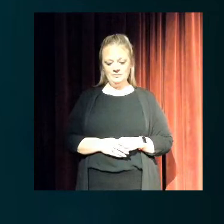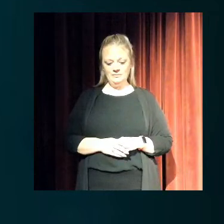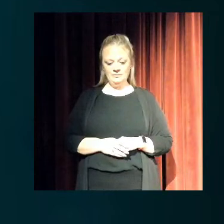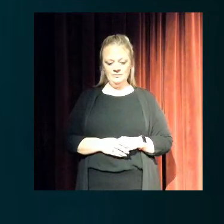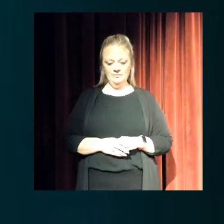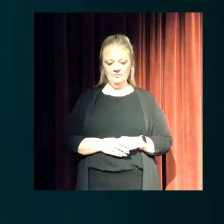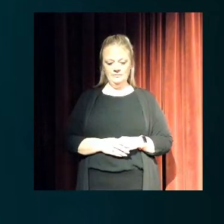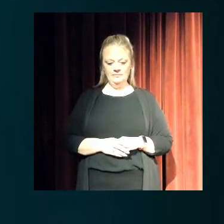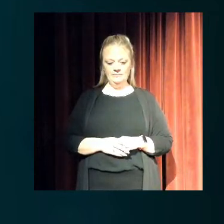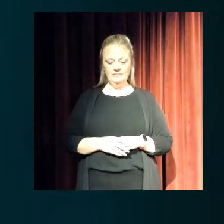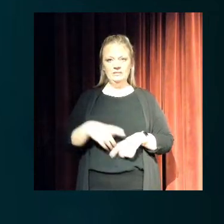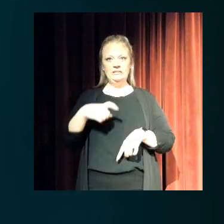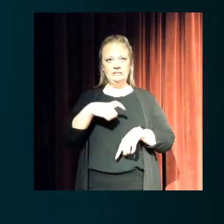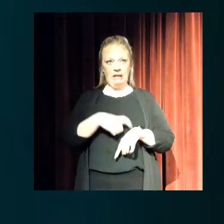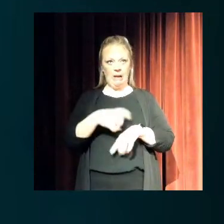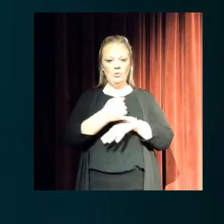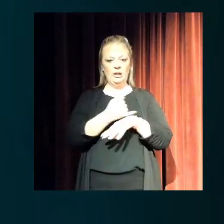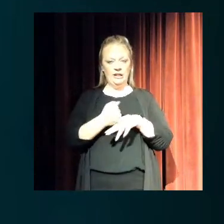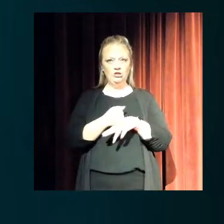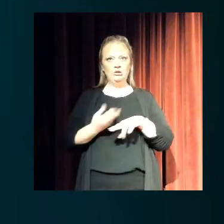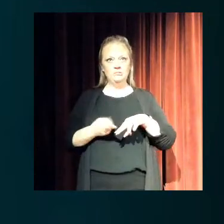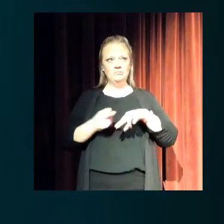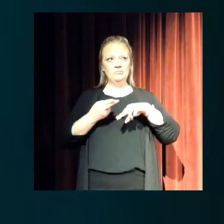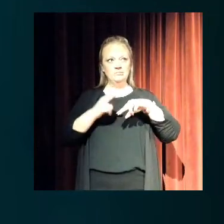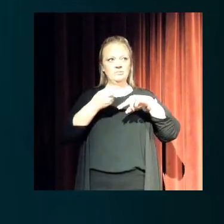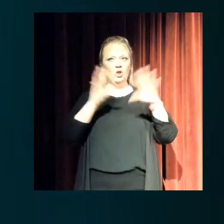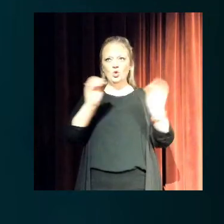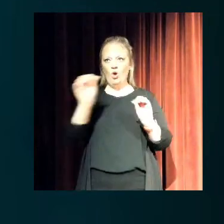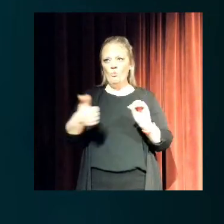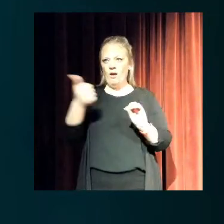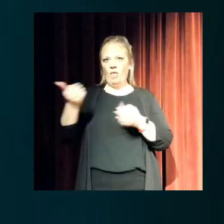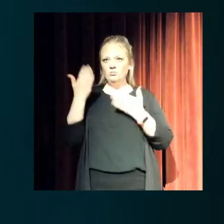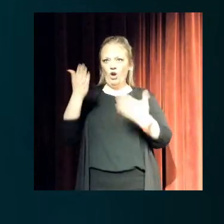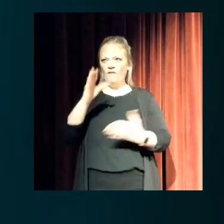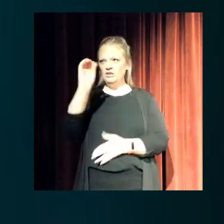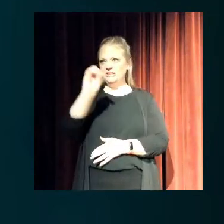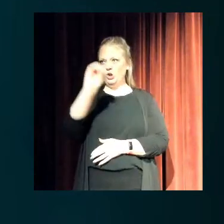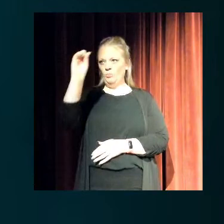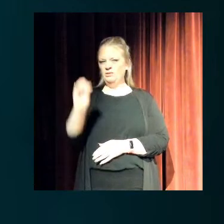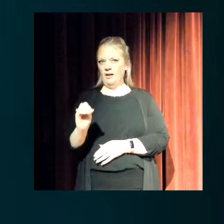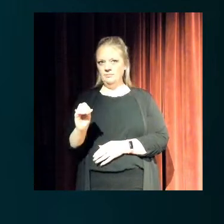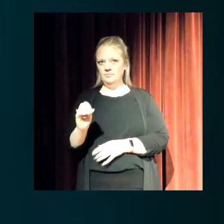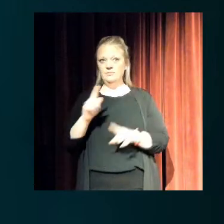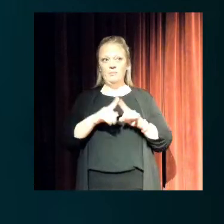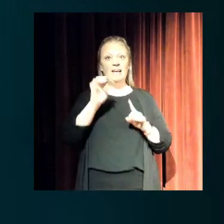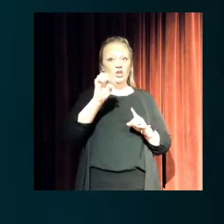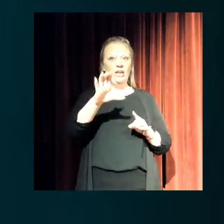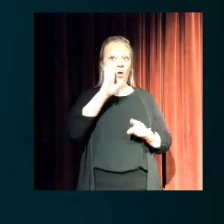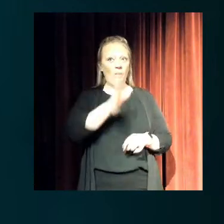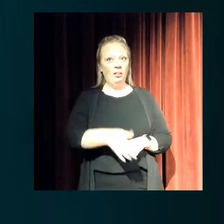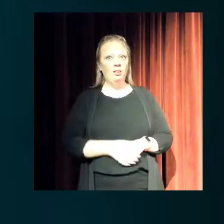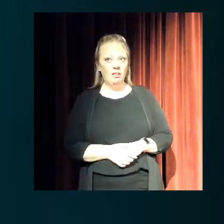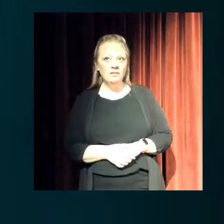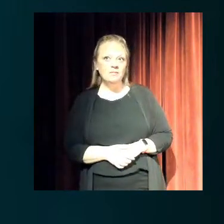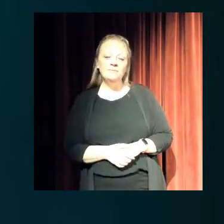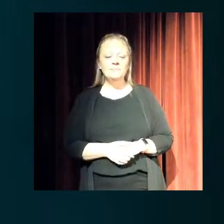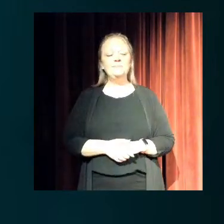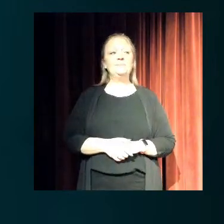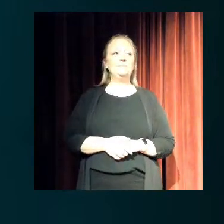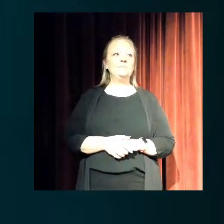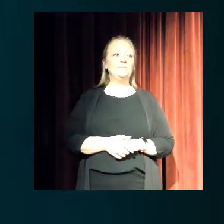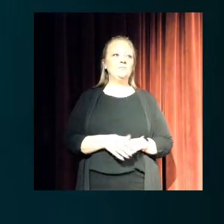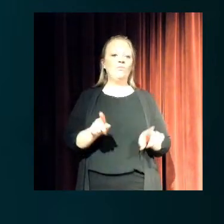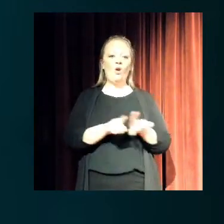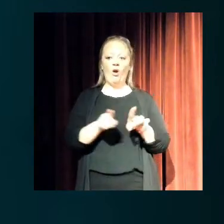At a time of rising interest rates, no one else is offering 0% rates, but Erie County will. We